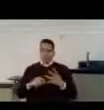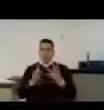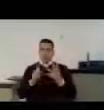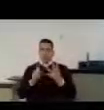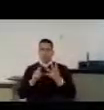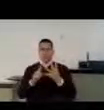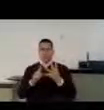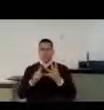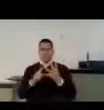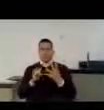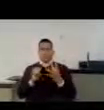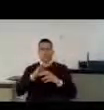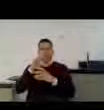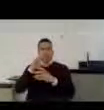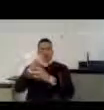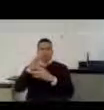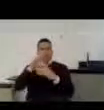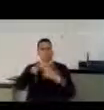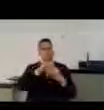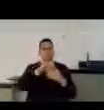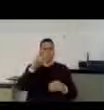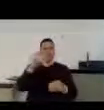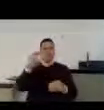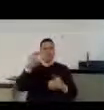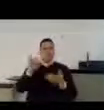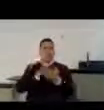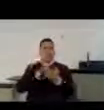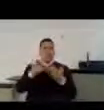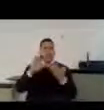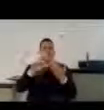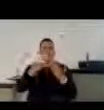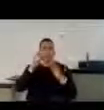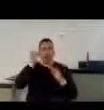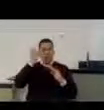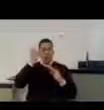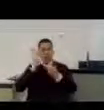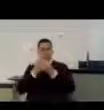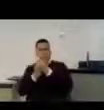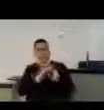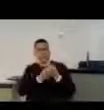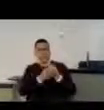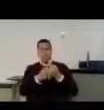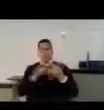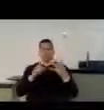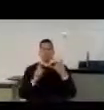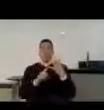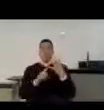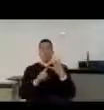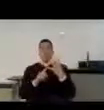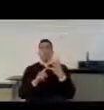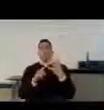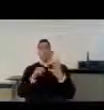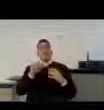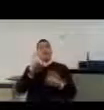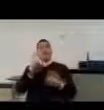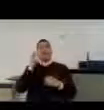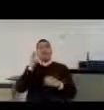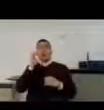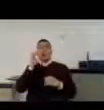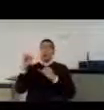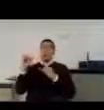action in New York City's civic life. And fourth, to meet new mothers on a similar journey and cultivate